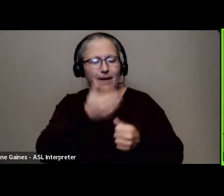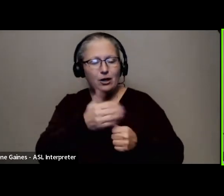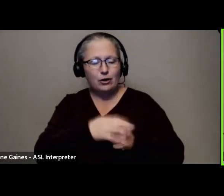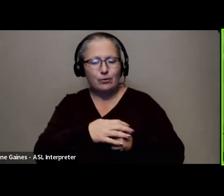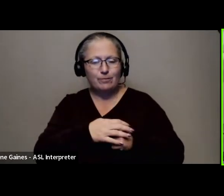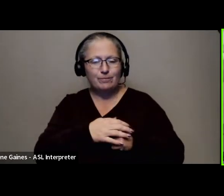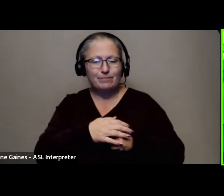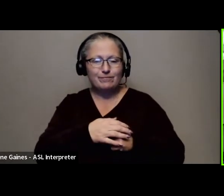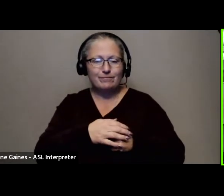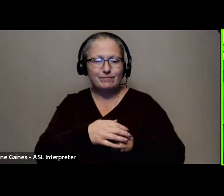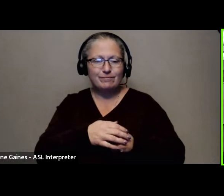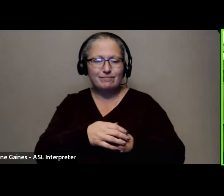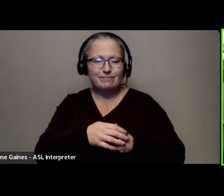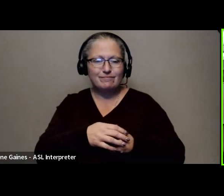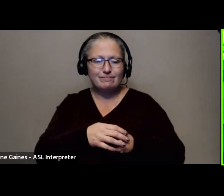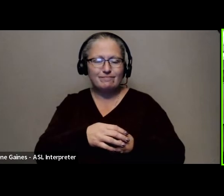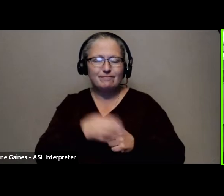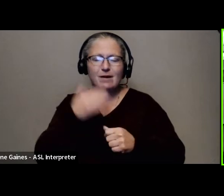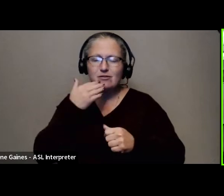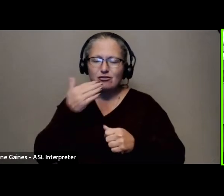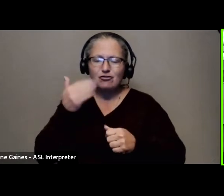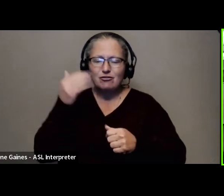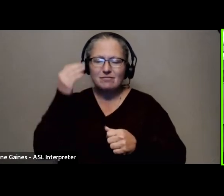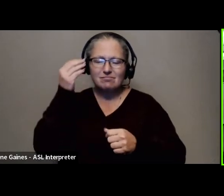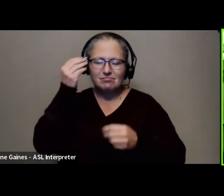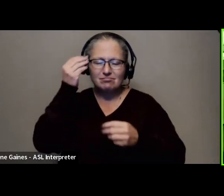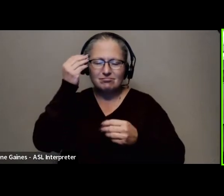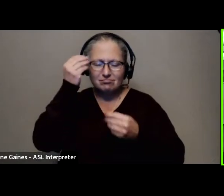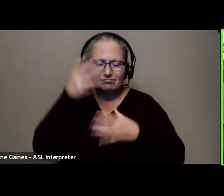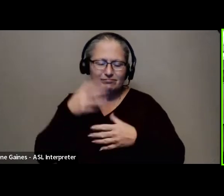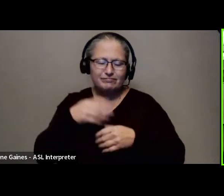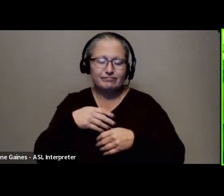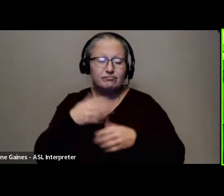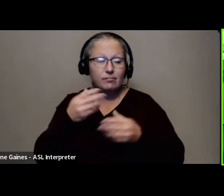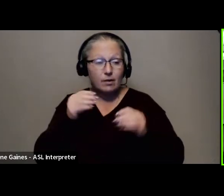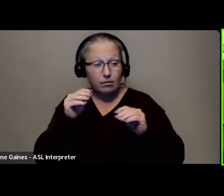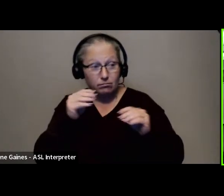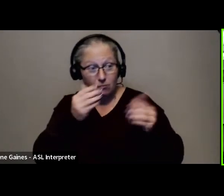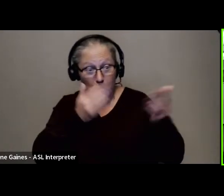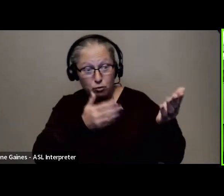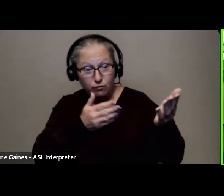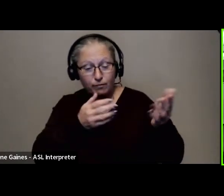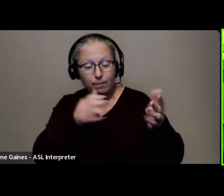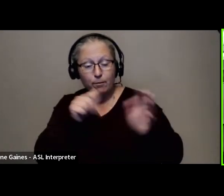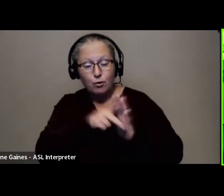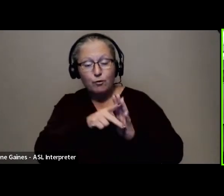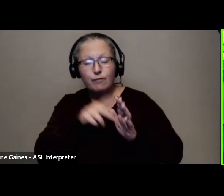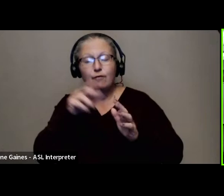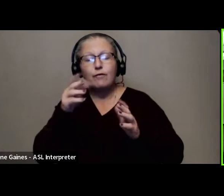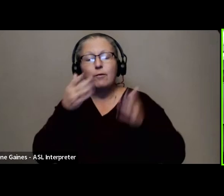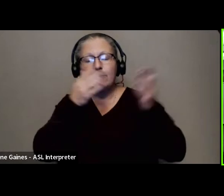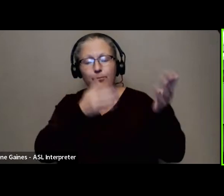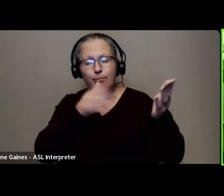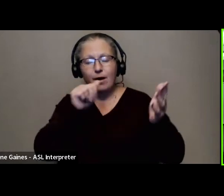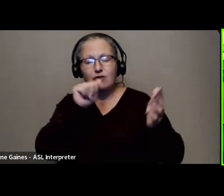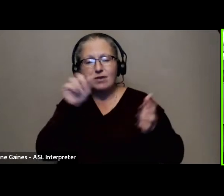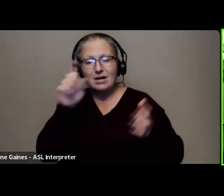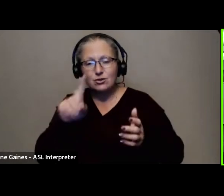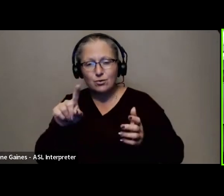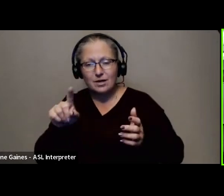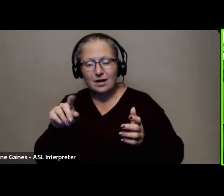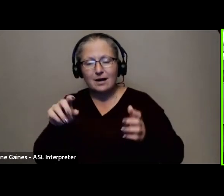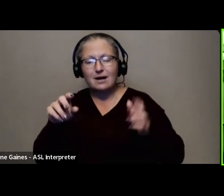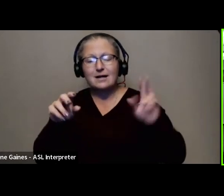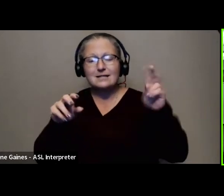That is a good acknowledgement. Okay, And move to approve. okay, motion by trustee Andrade Zuniga,